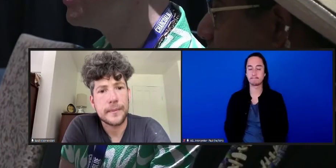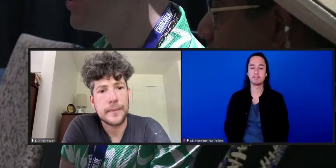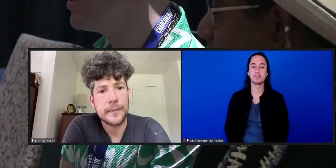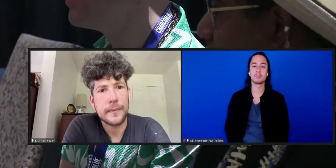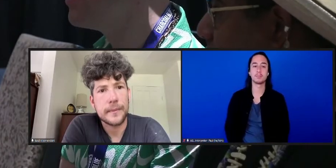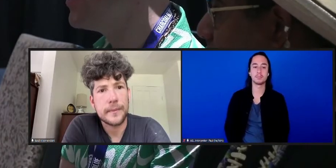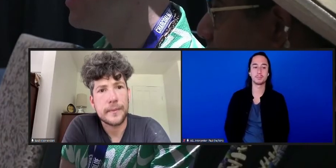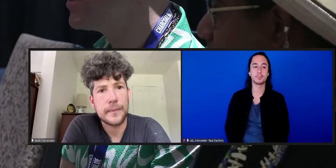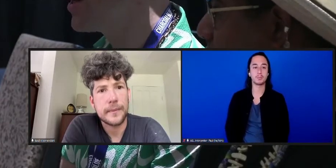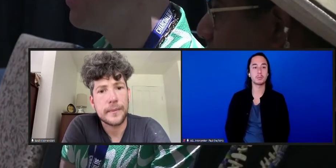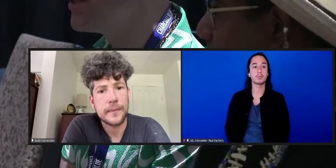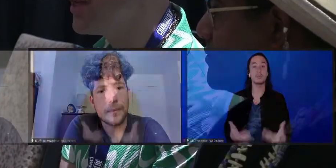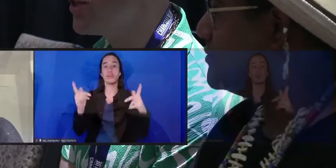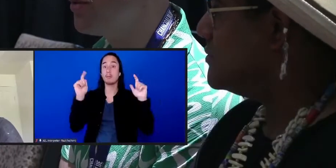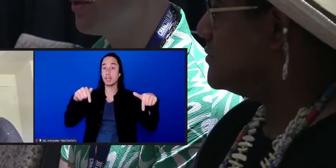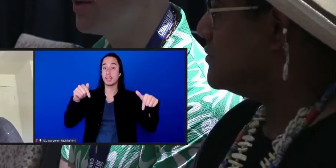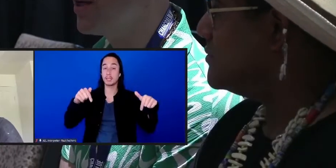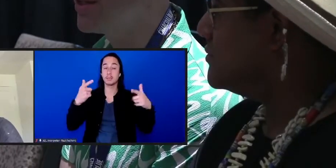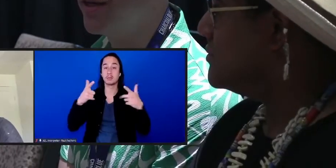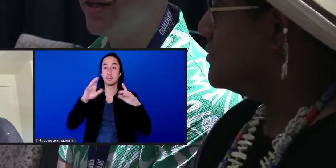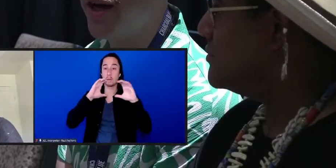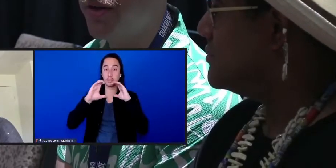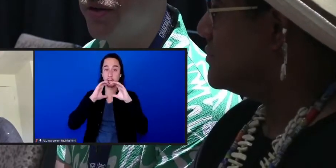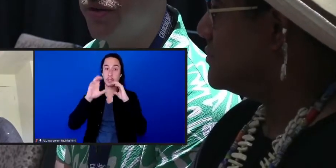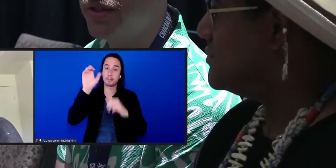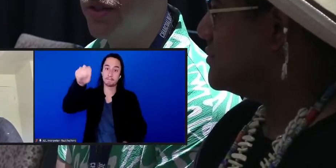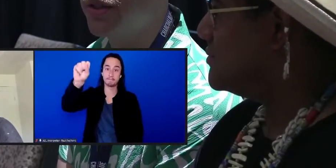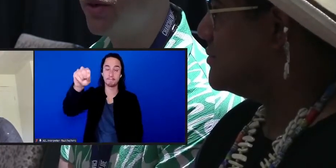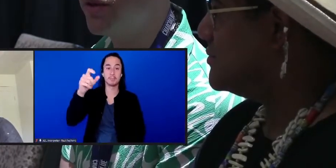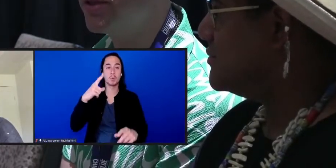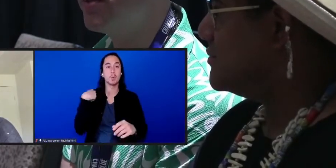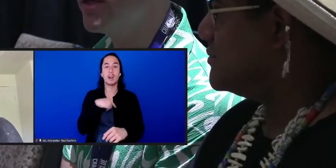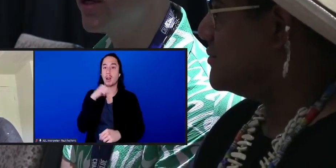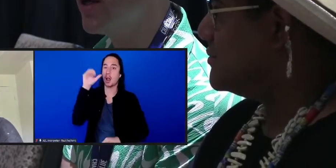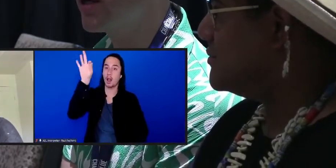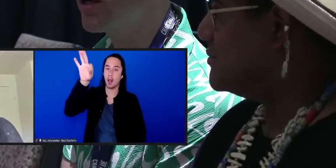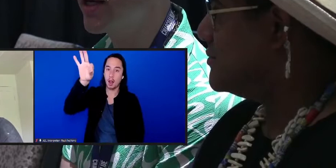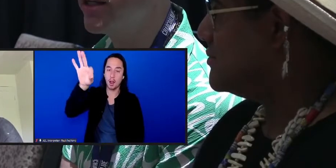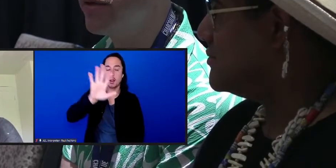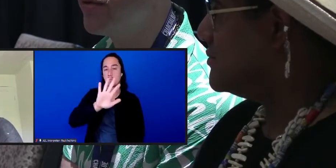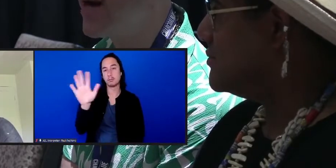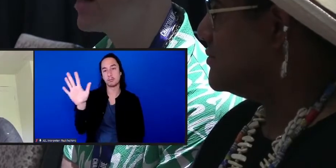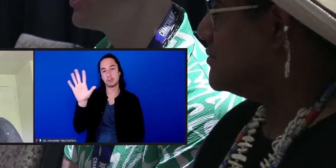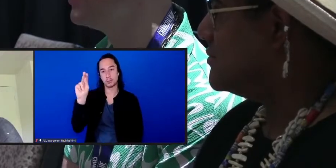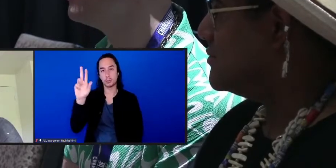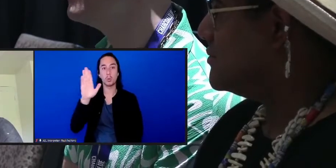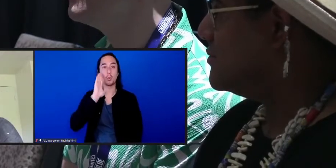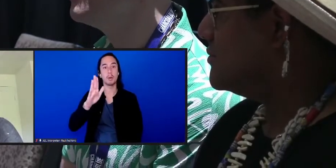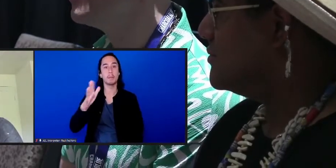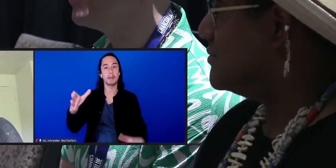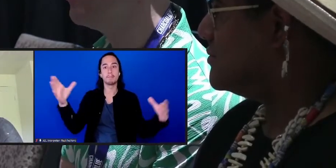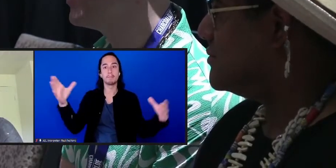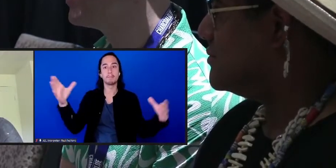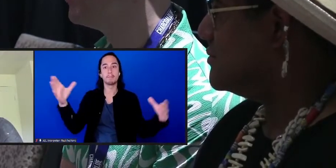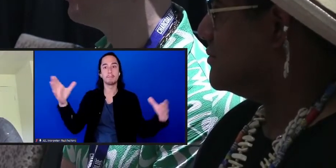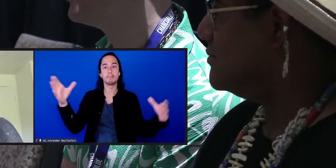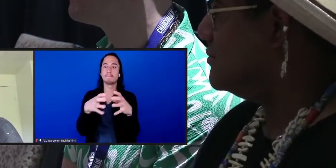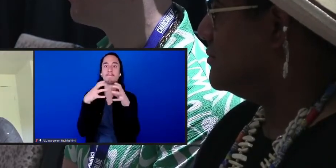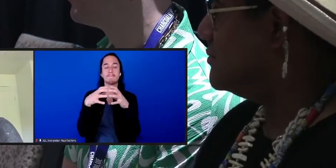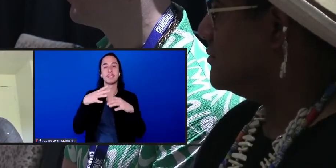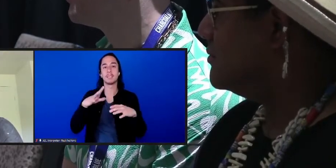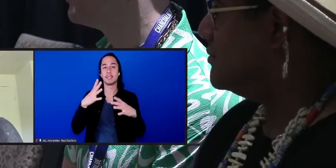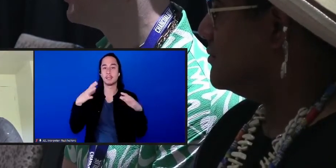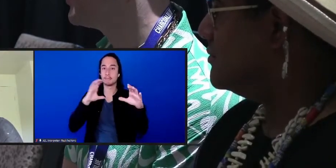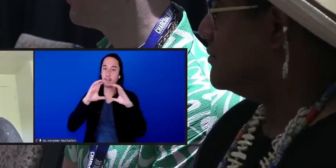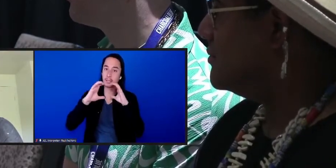So this is part, you know, it's a conversation, but we're not talking at you. It's going to be a collective action that we can